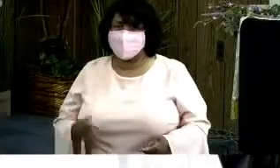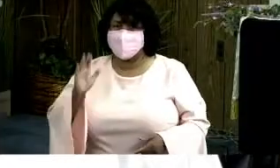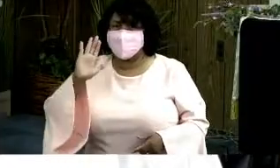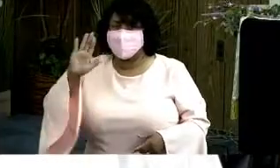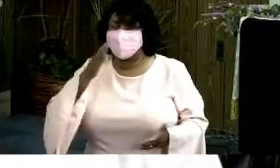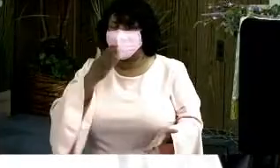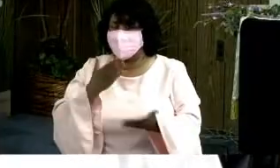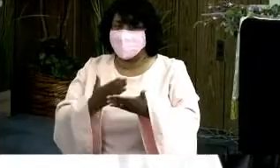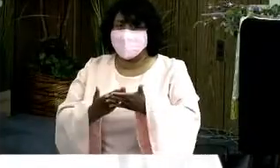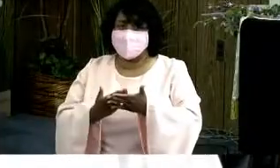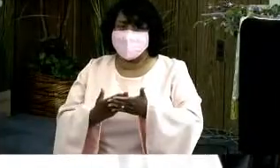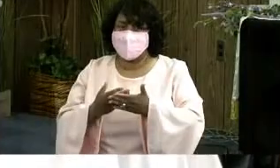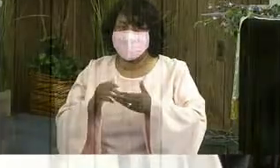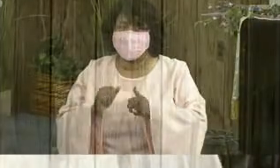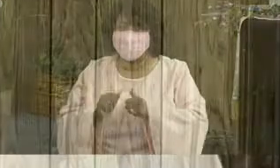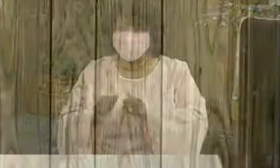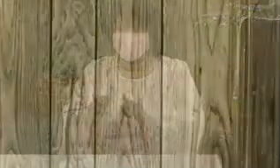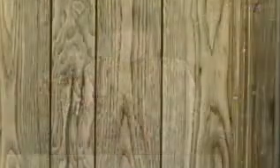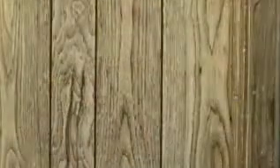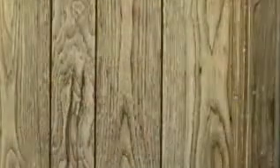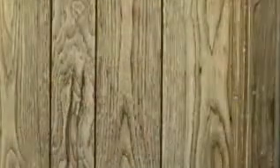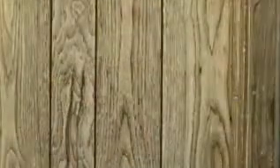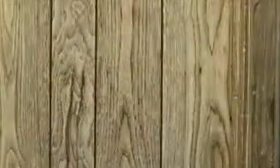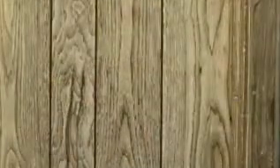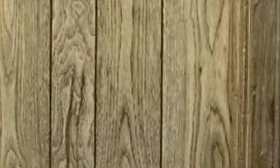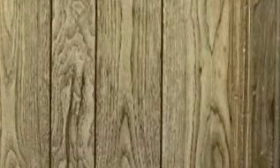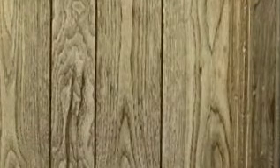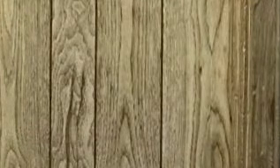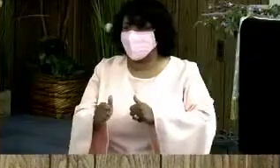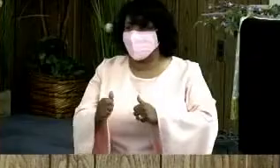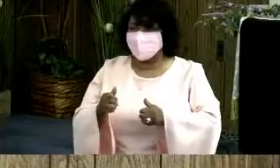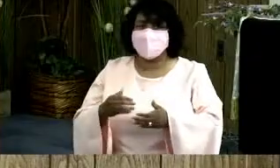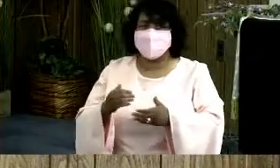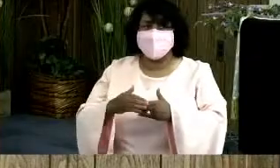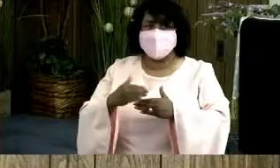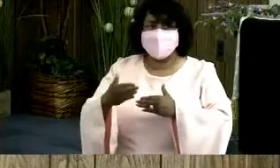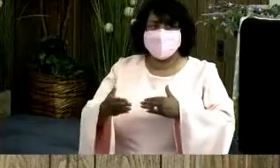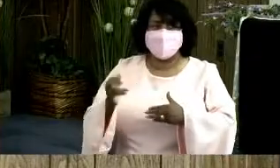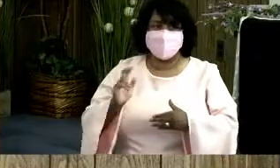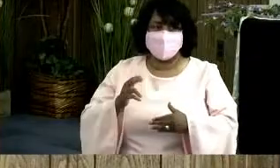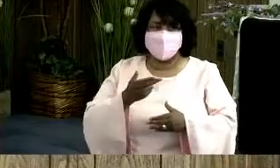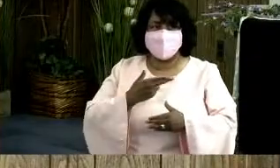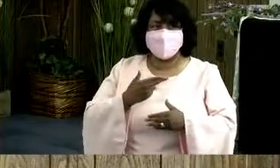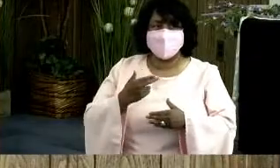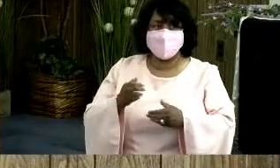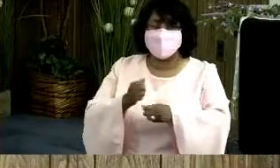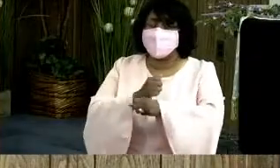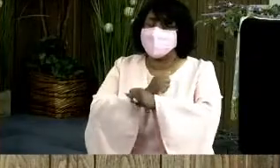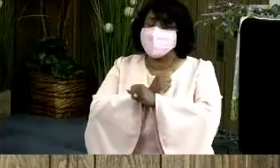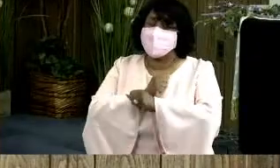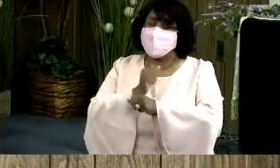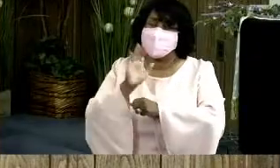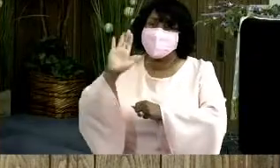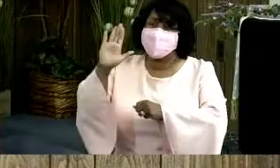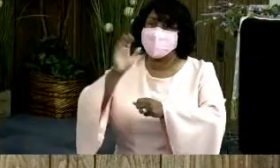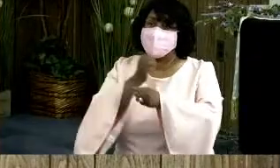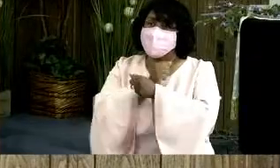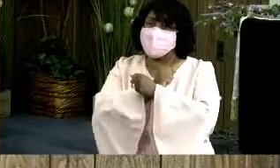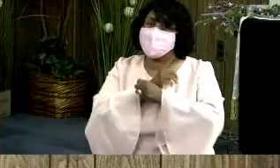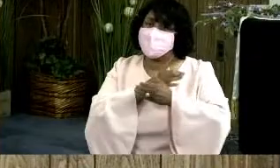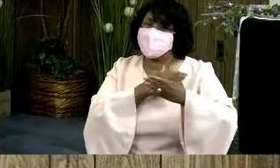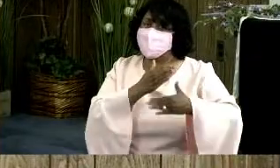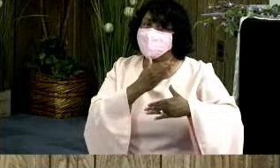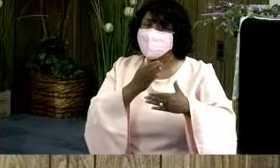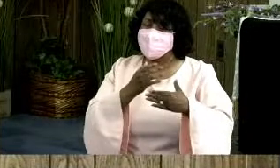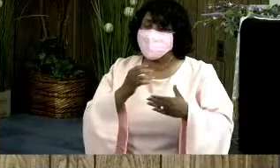running after us, Lord. Your loving kindness is drawing us, Lord.